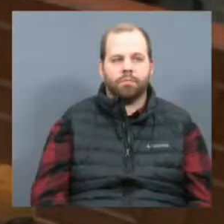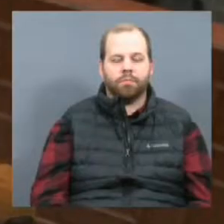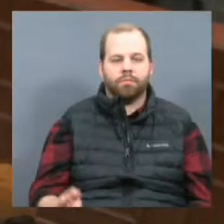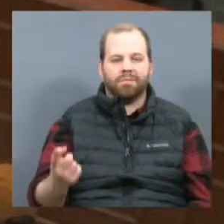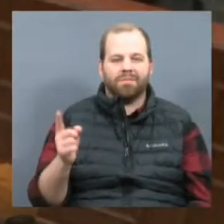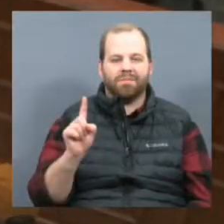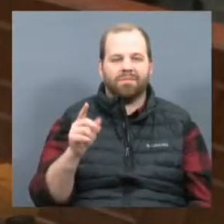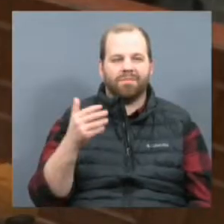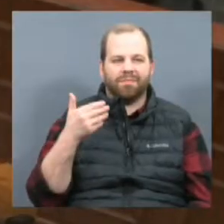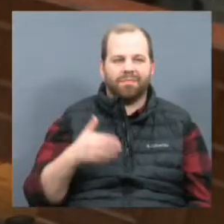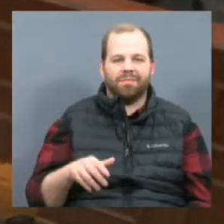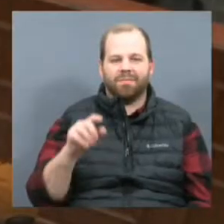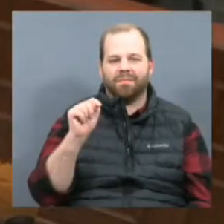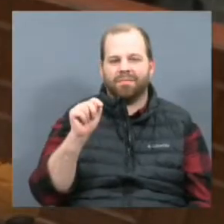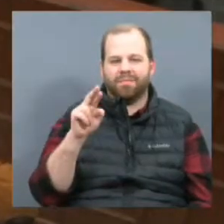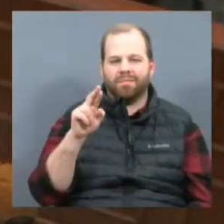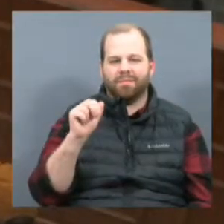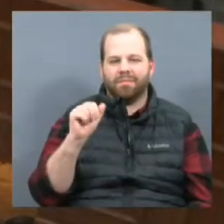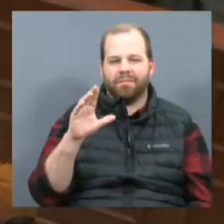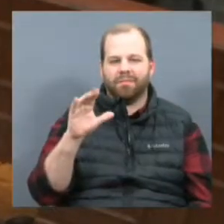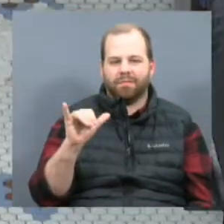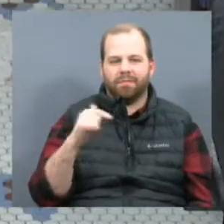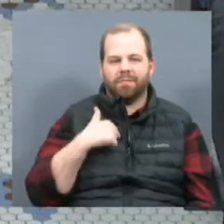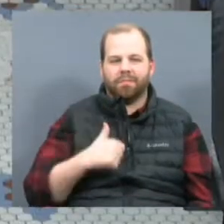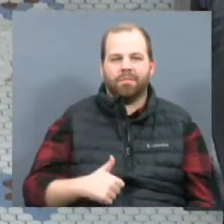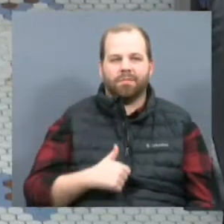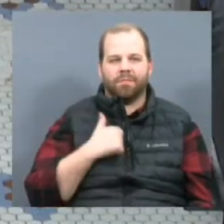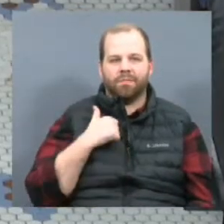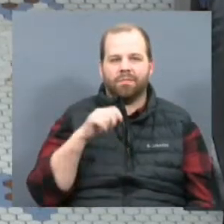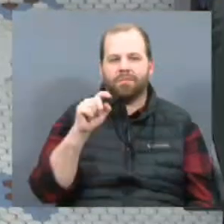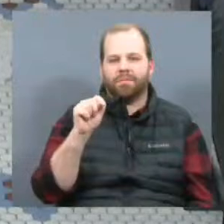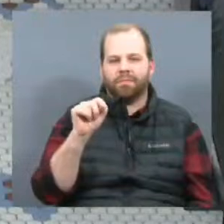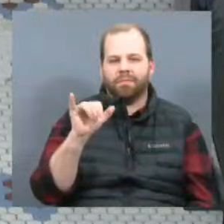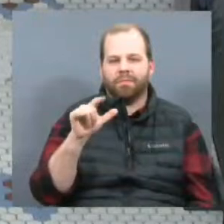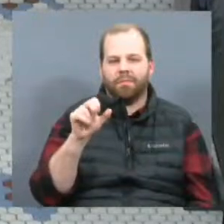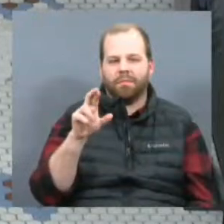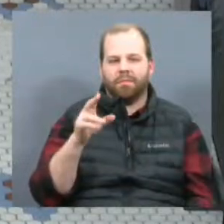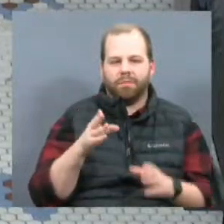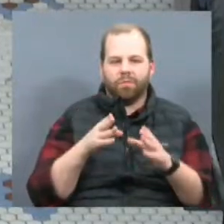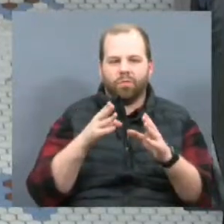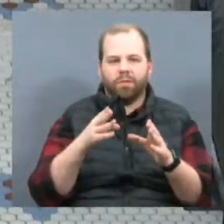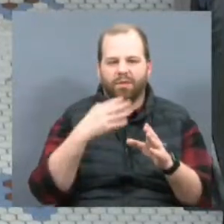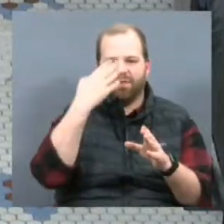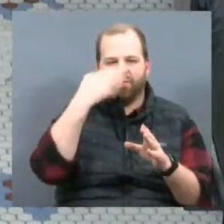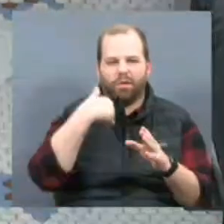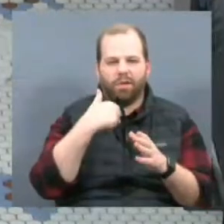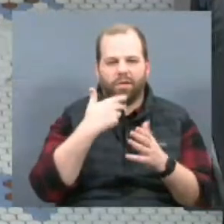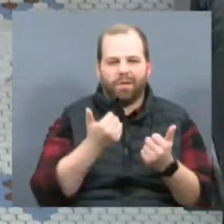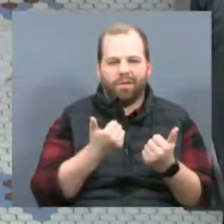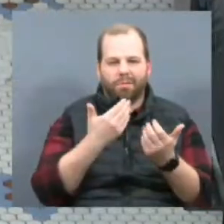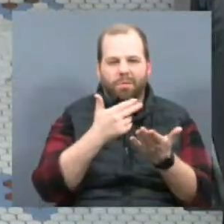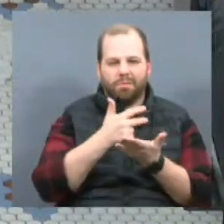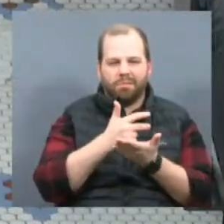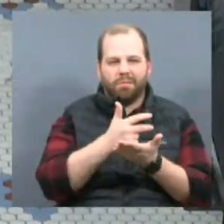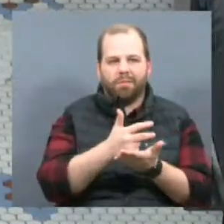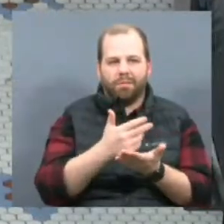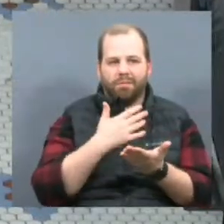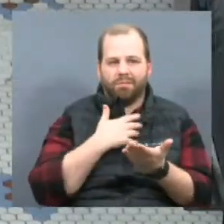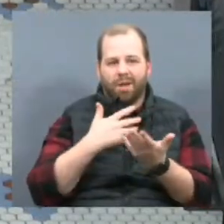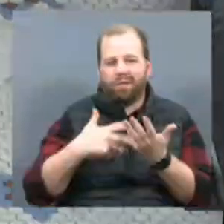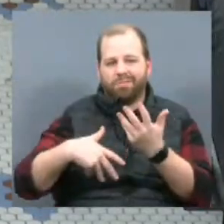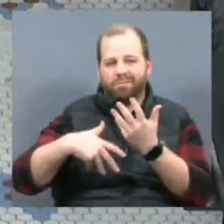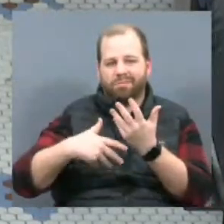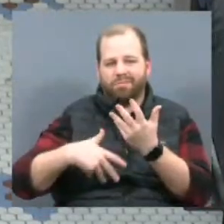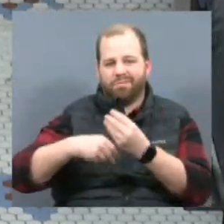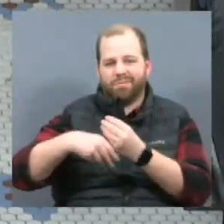I'm Tracy Tackett. I live on Tyler, right facing the parking. Mine's just to add to them, but I